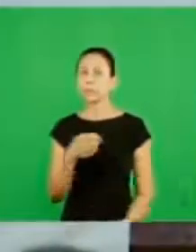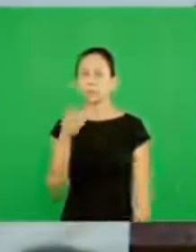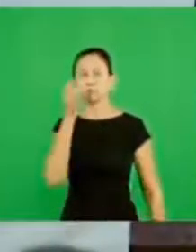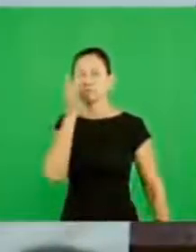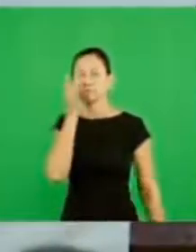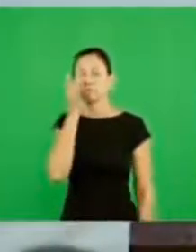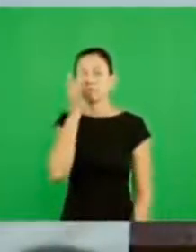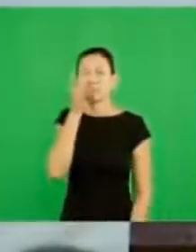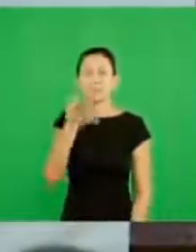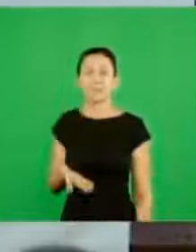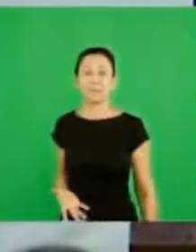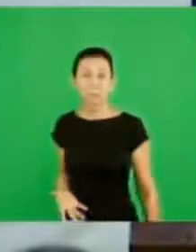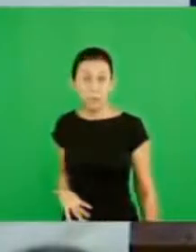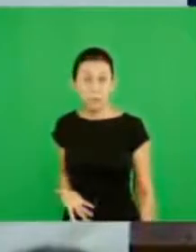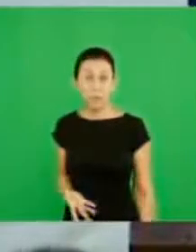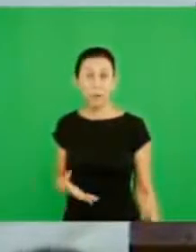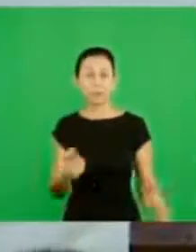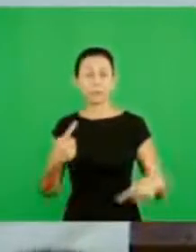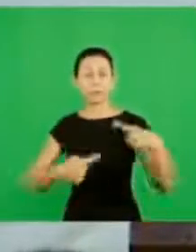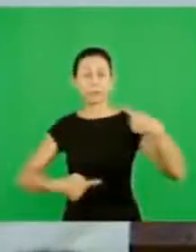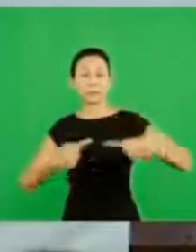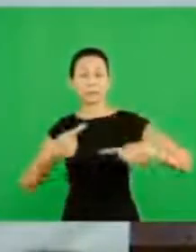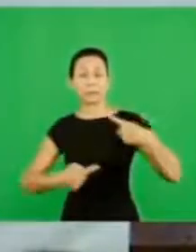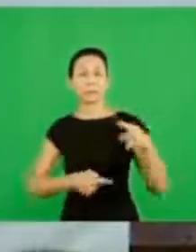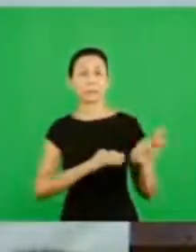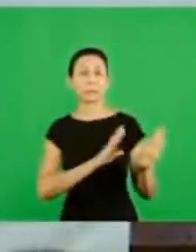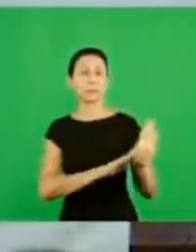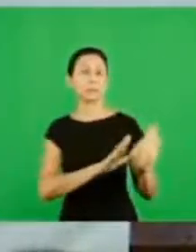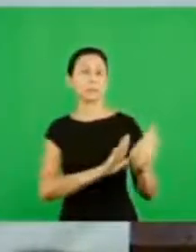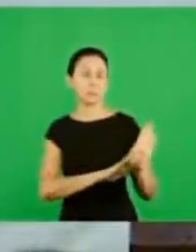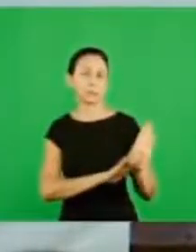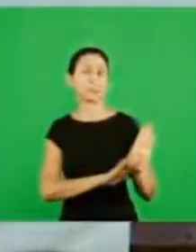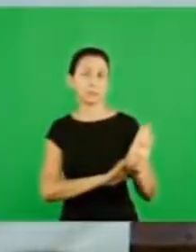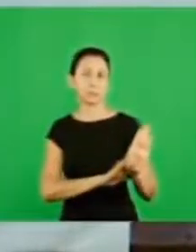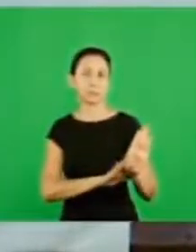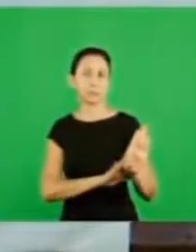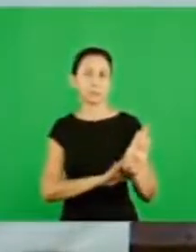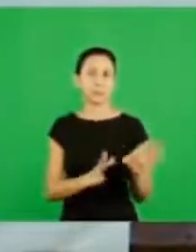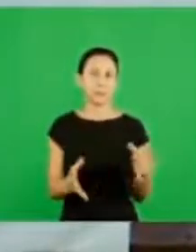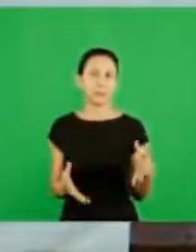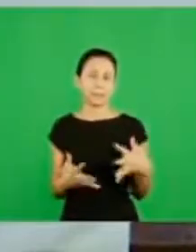seek earlier a position